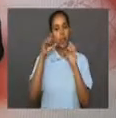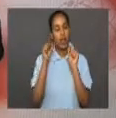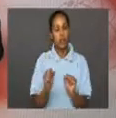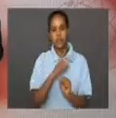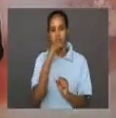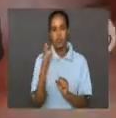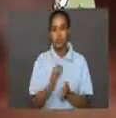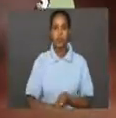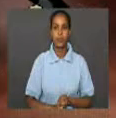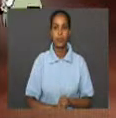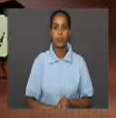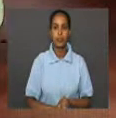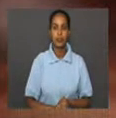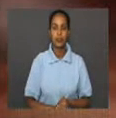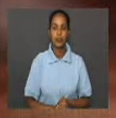can.